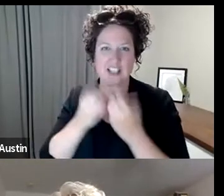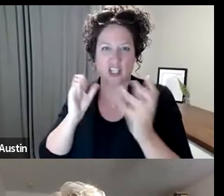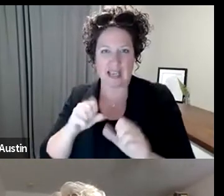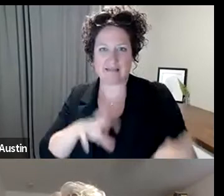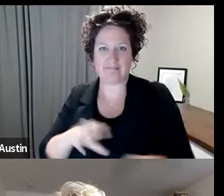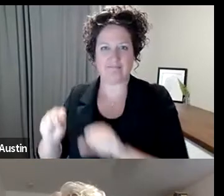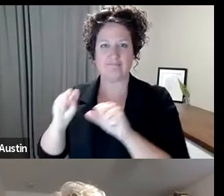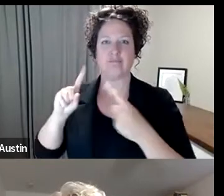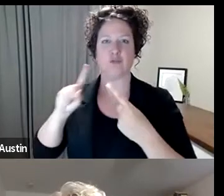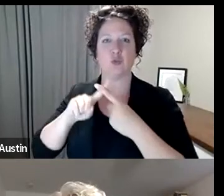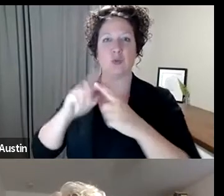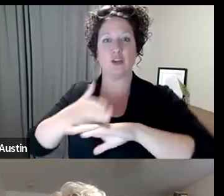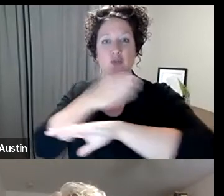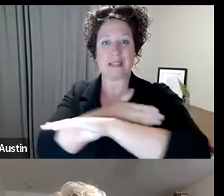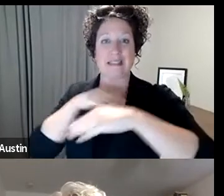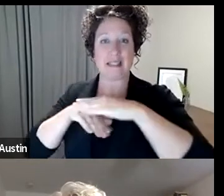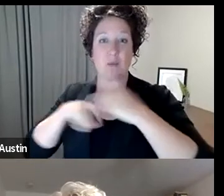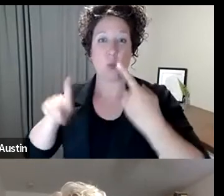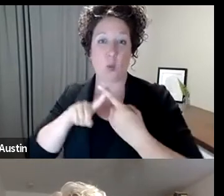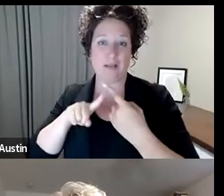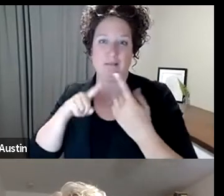accessibility when designing the user experience?